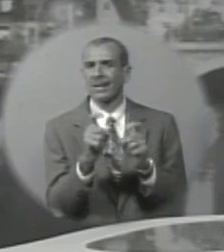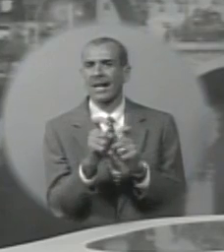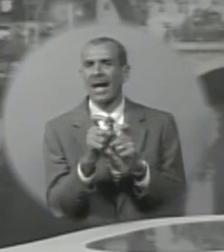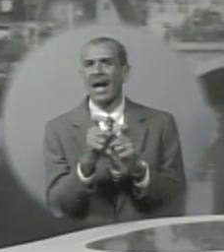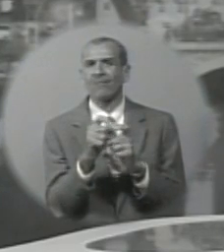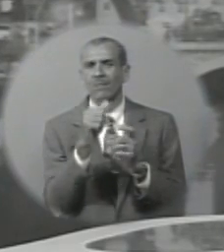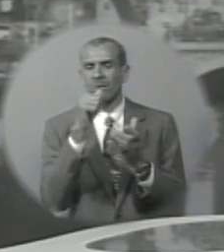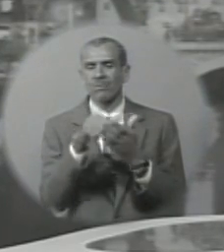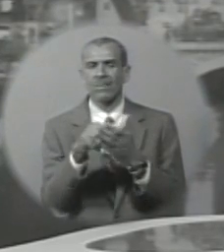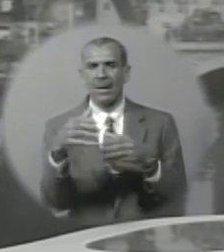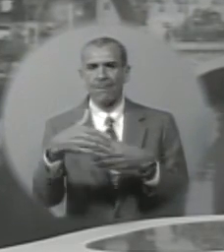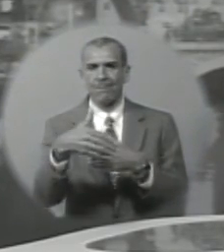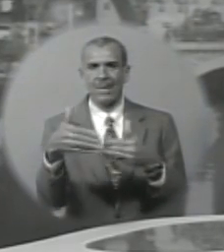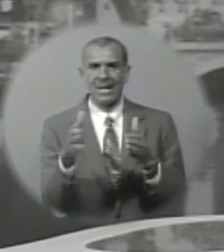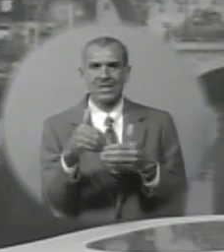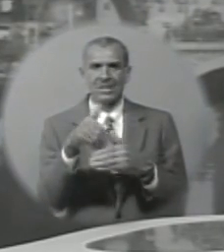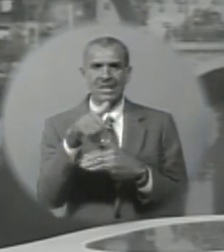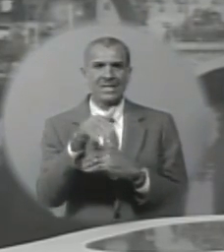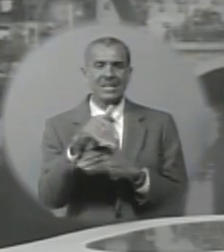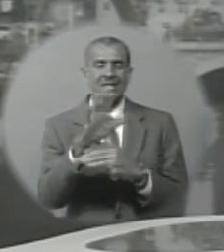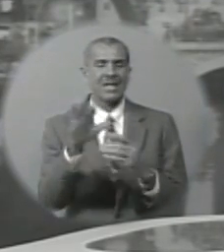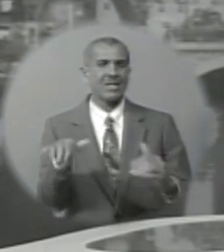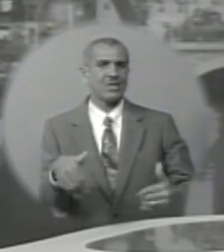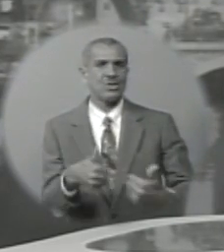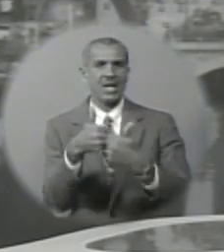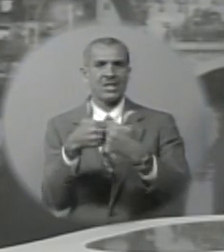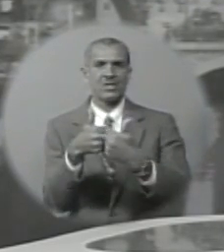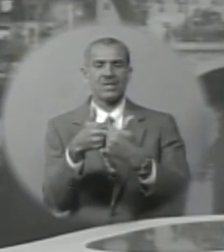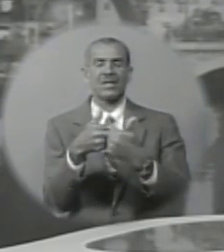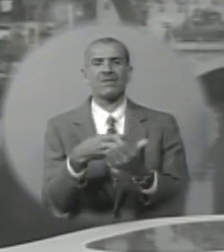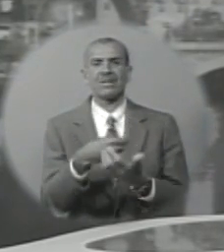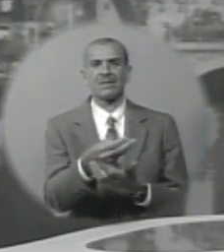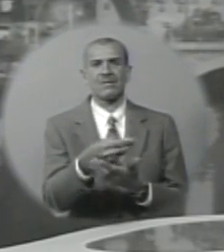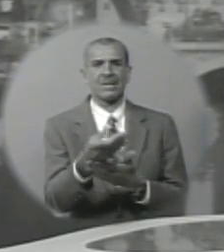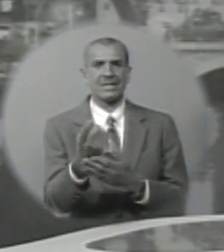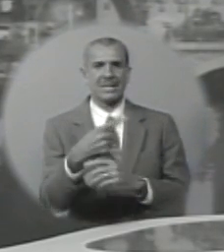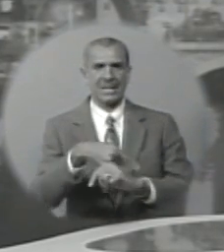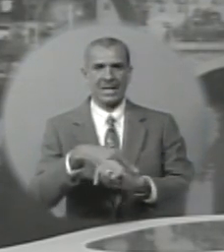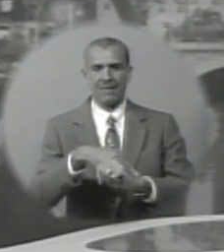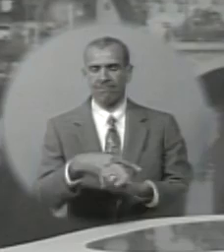and highlighted challenges the region faces in managing delivery time.